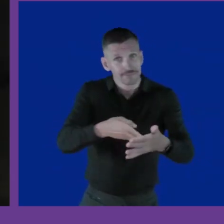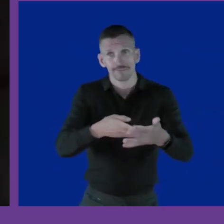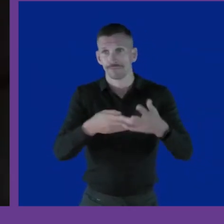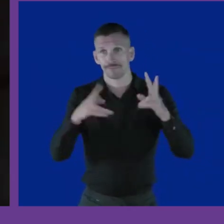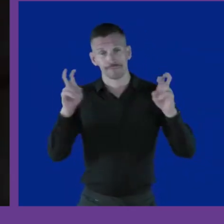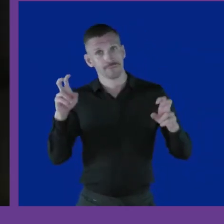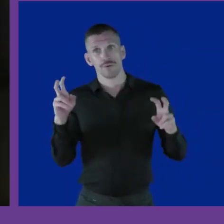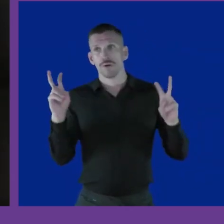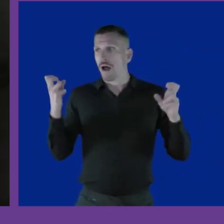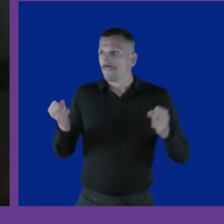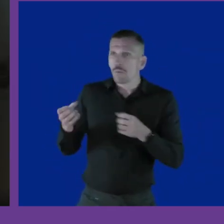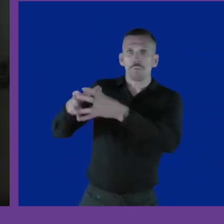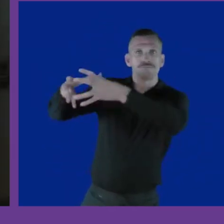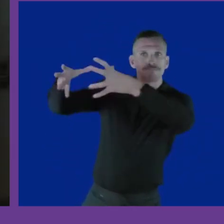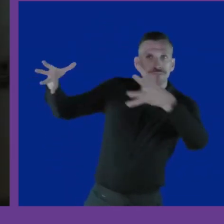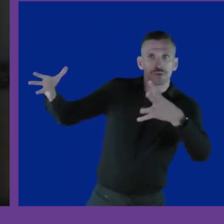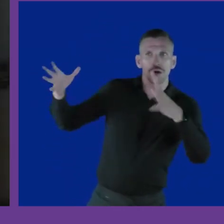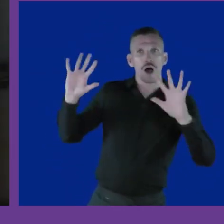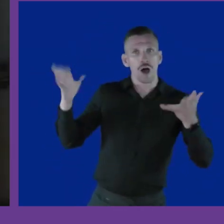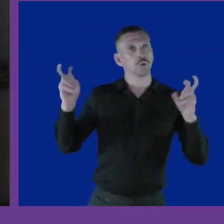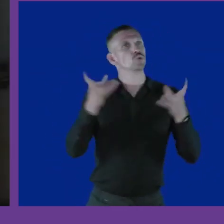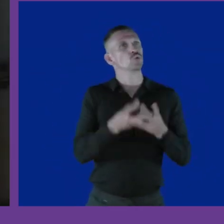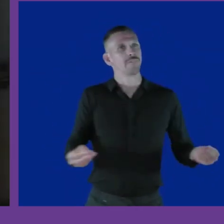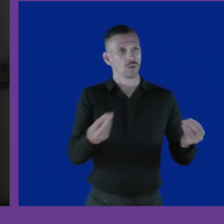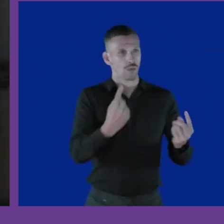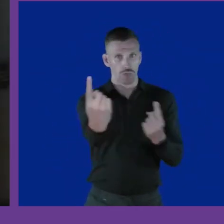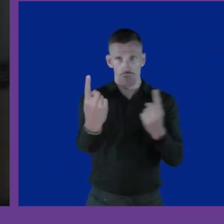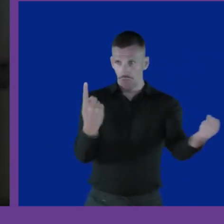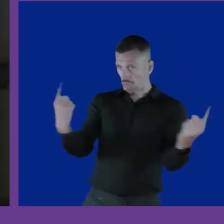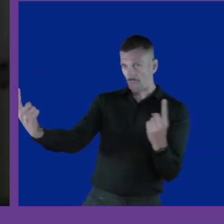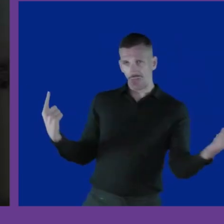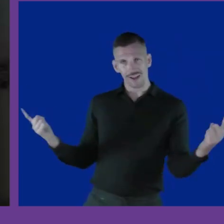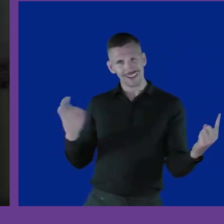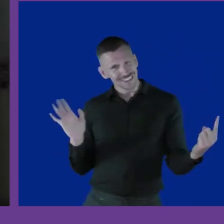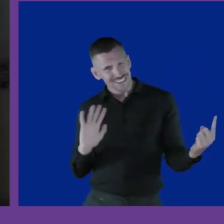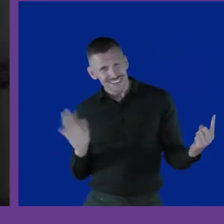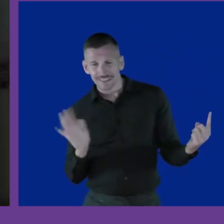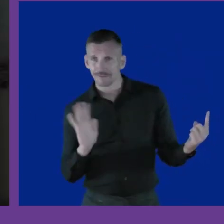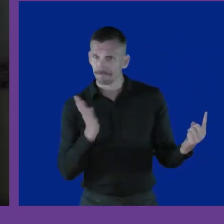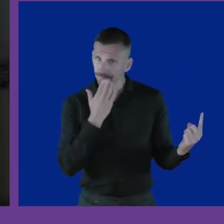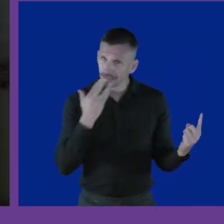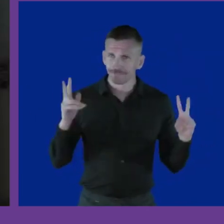a fragmented solutions. I believe now is the time to have somebody